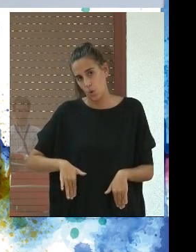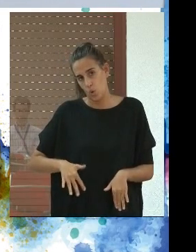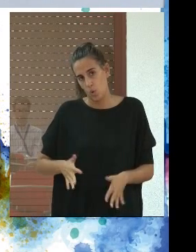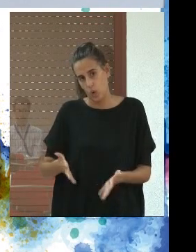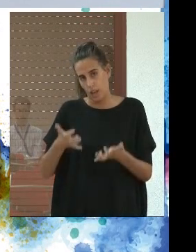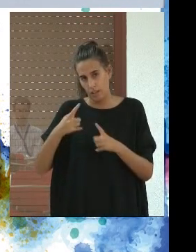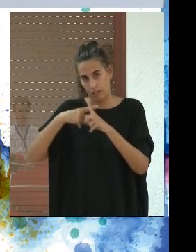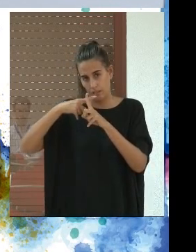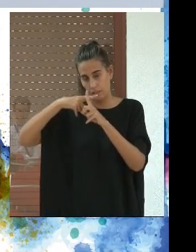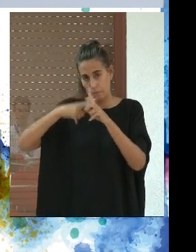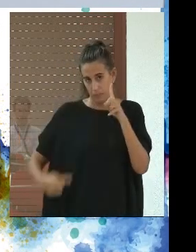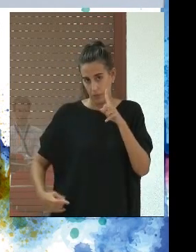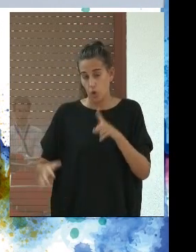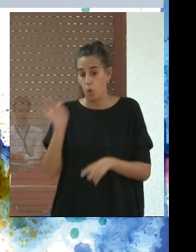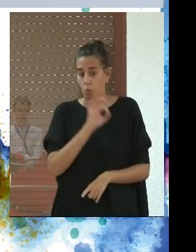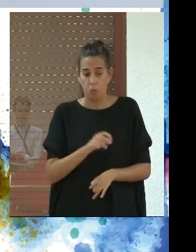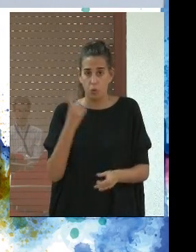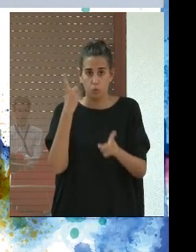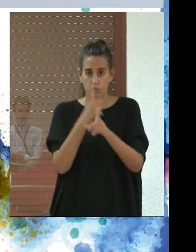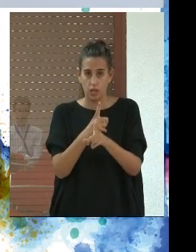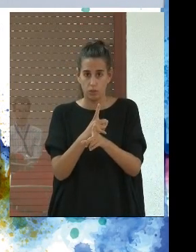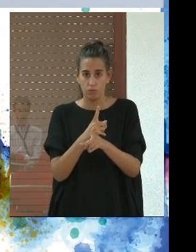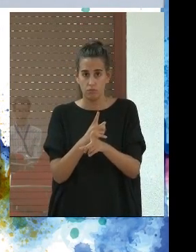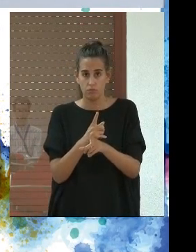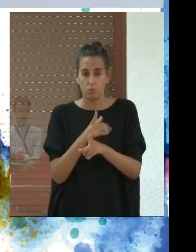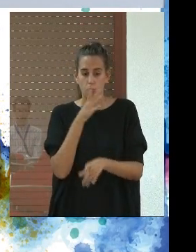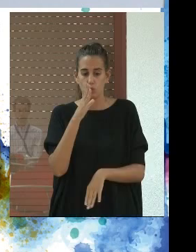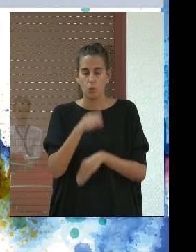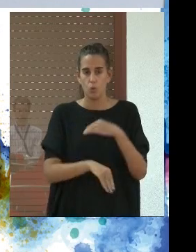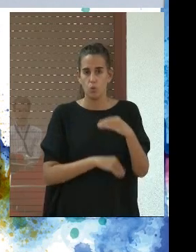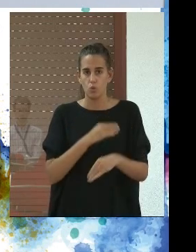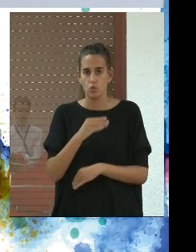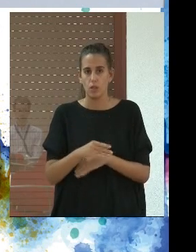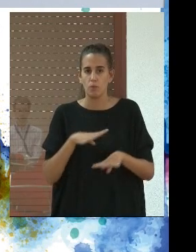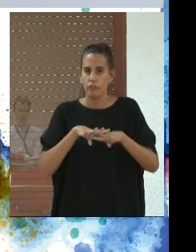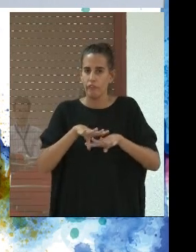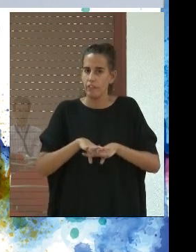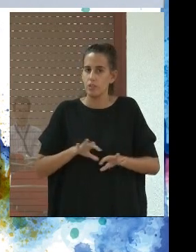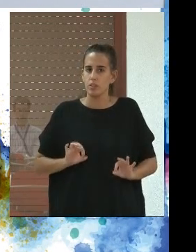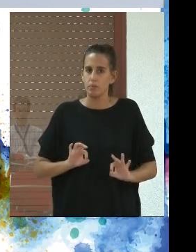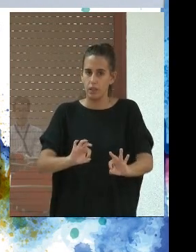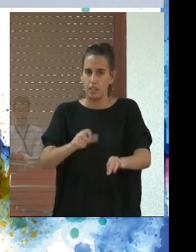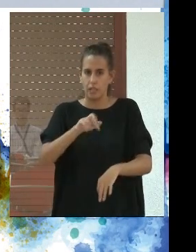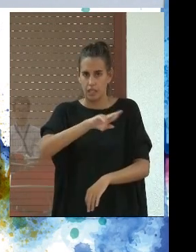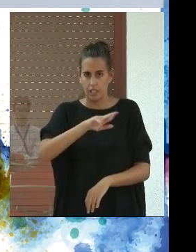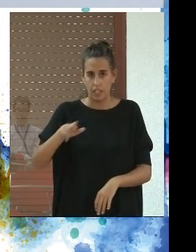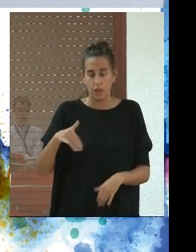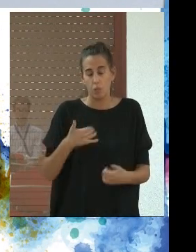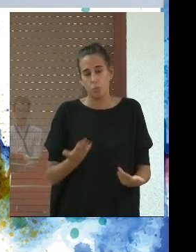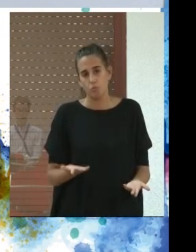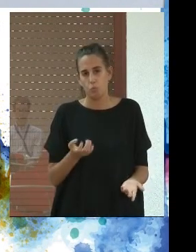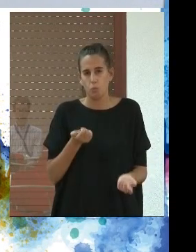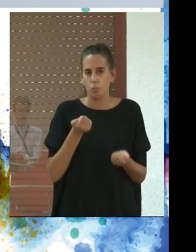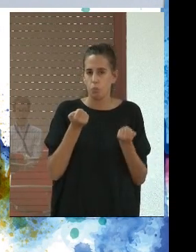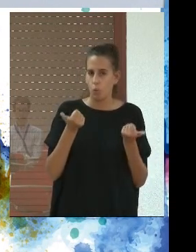having a better response time, but with less accuracy. Or maybe you will run